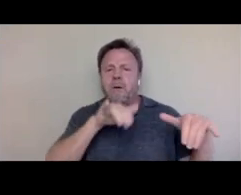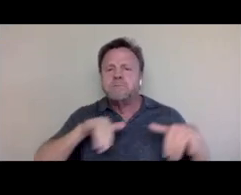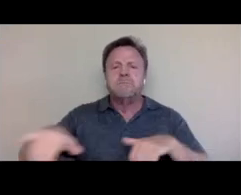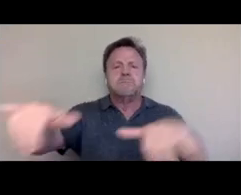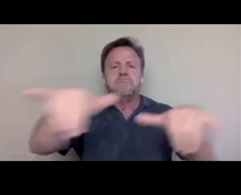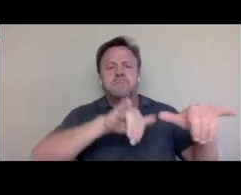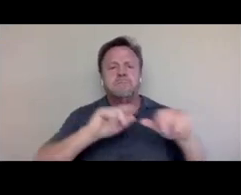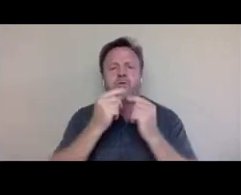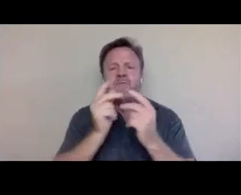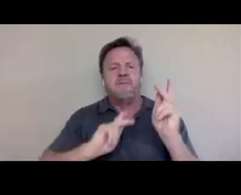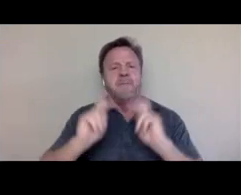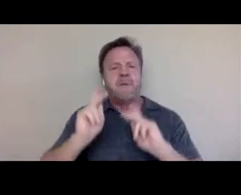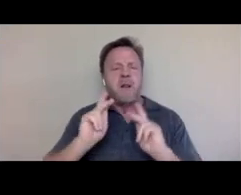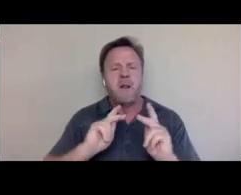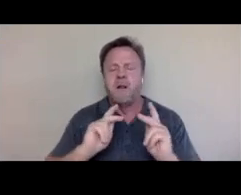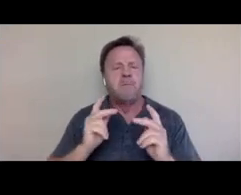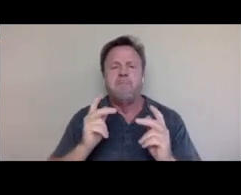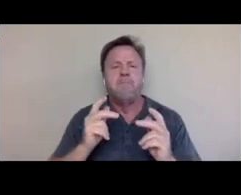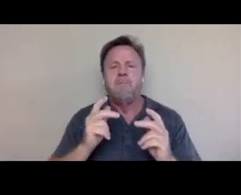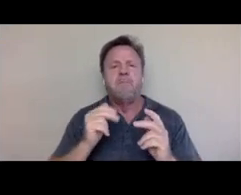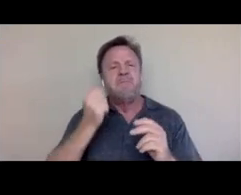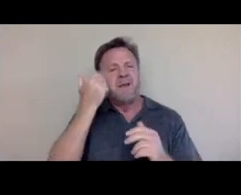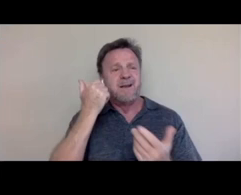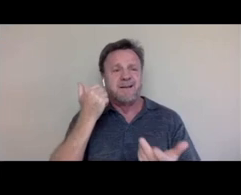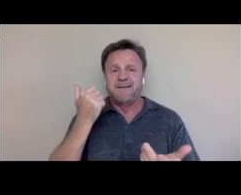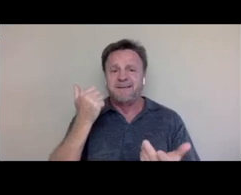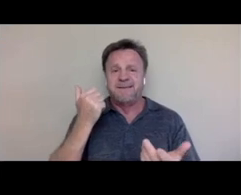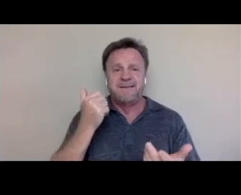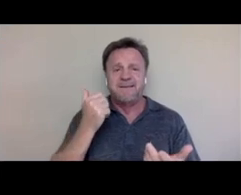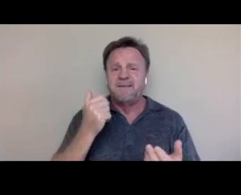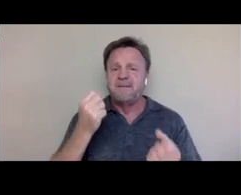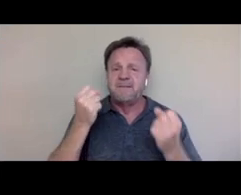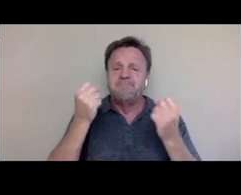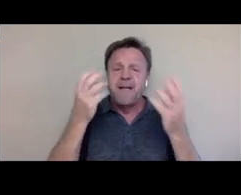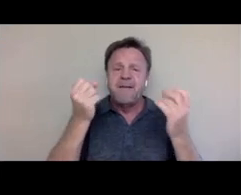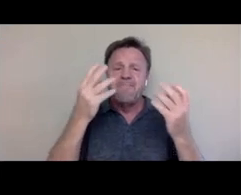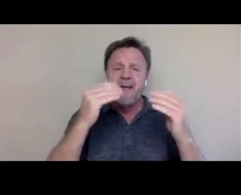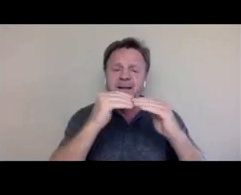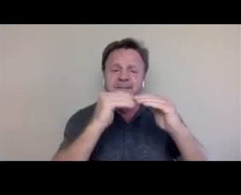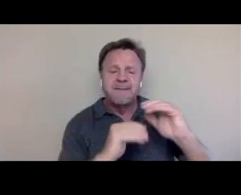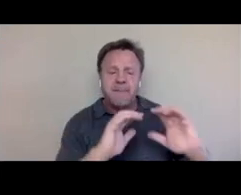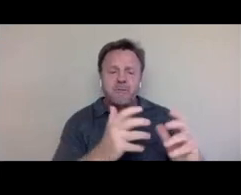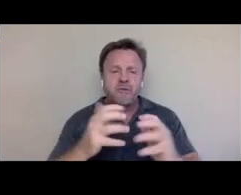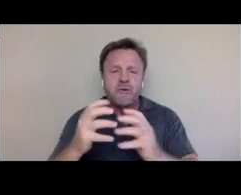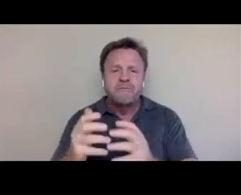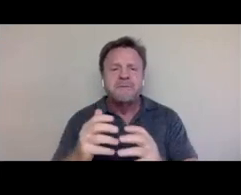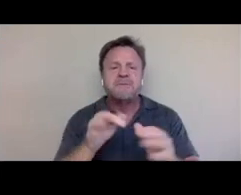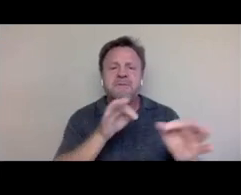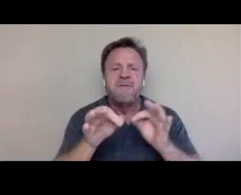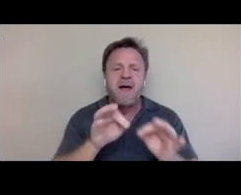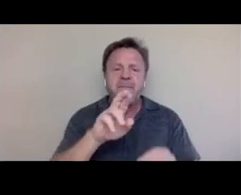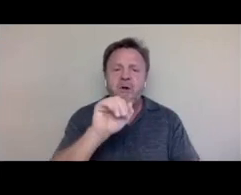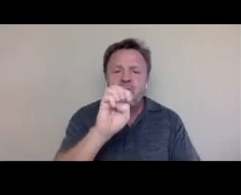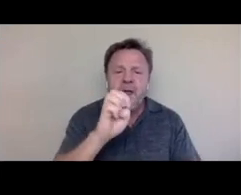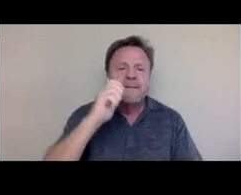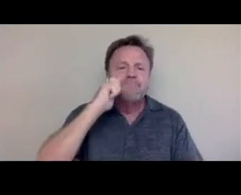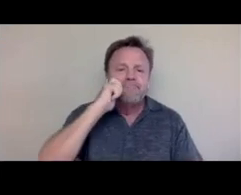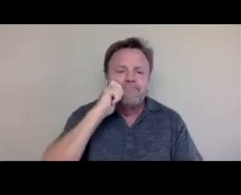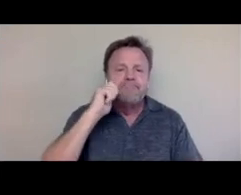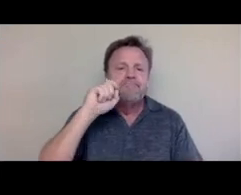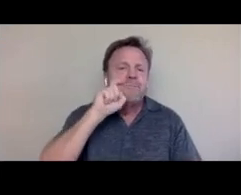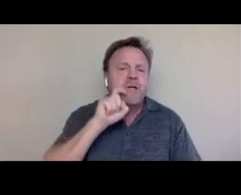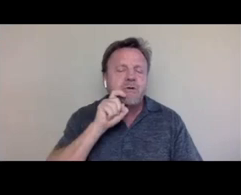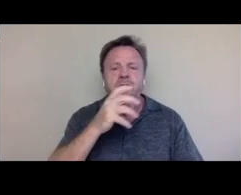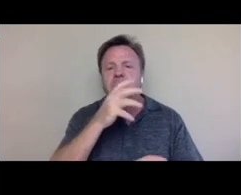people, because there are really many subgroups defined by race, ethnicity, gender, and of